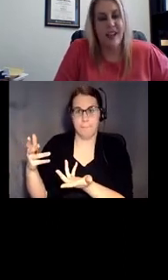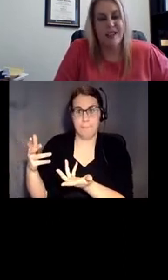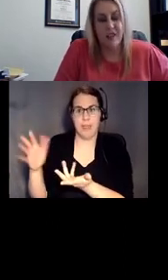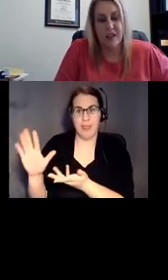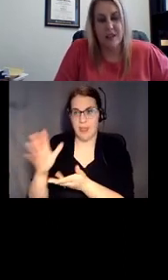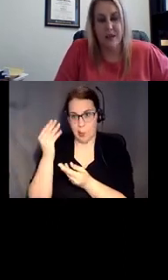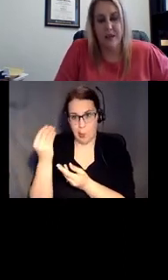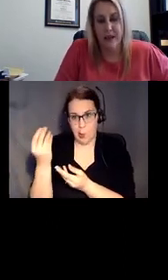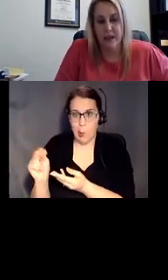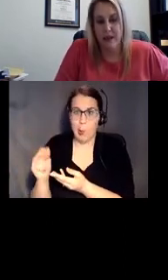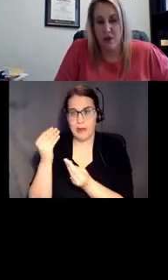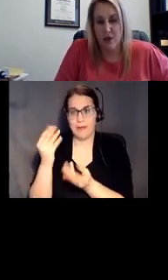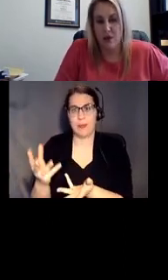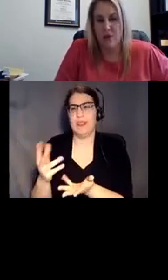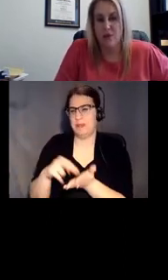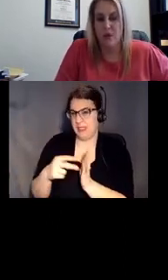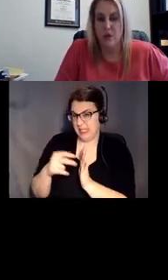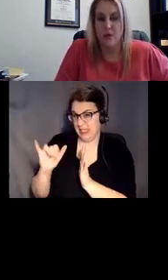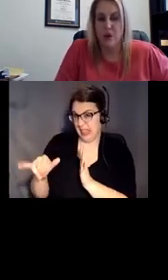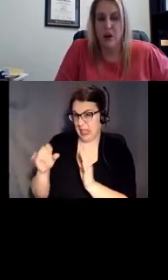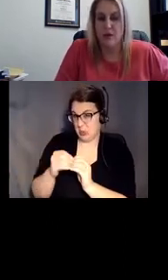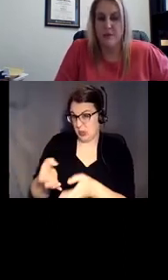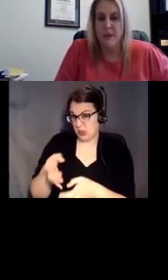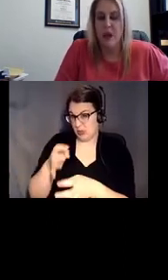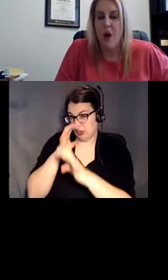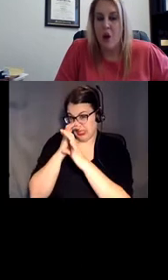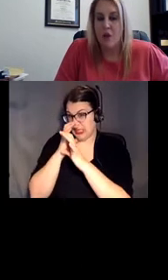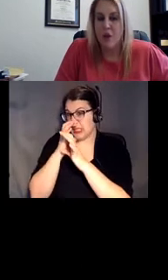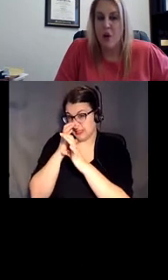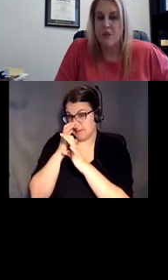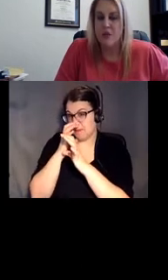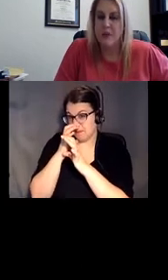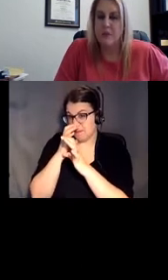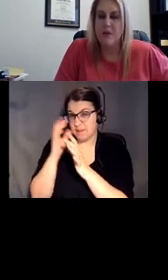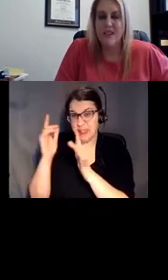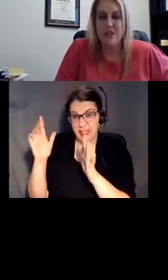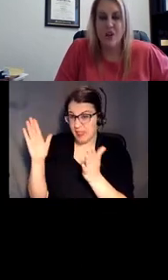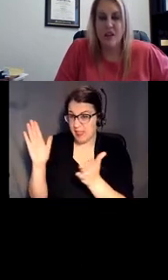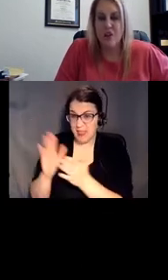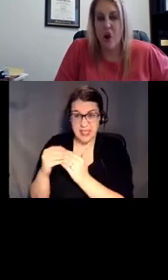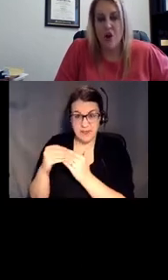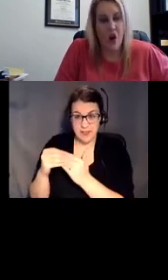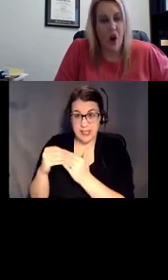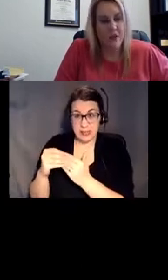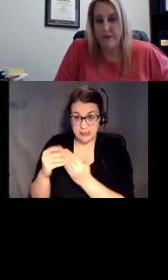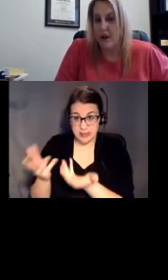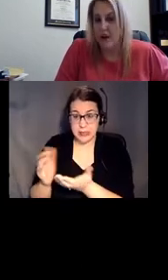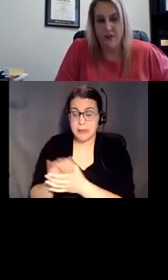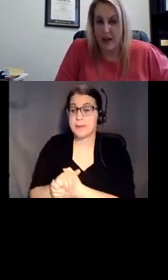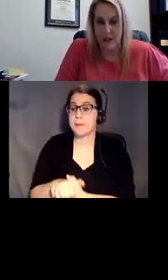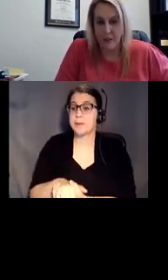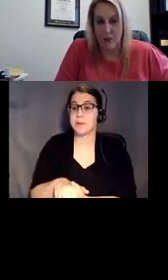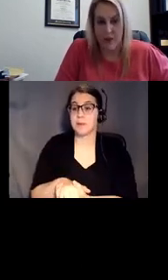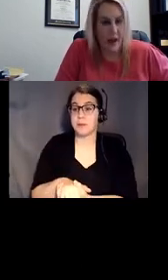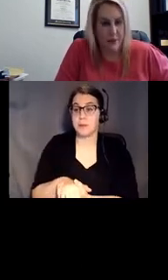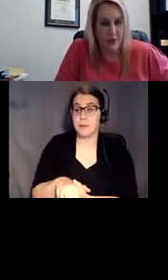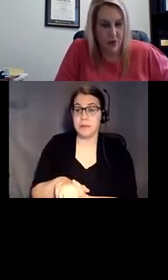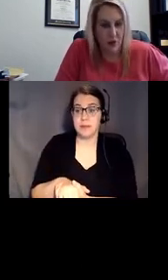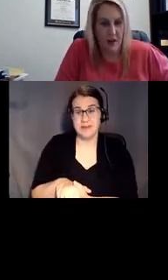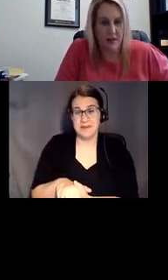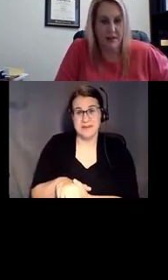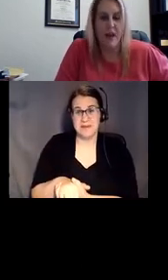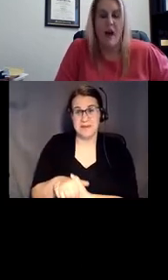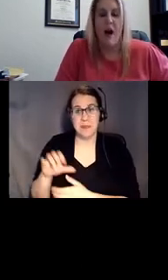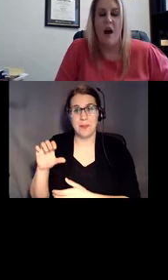There is less flexibility in the terms with those trusts. Overall, supplemental needs trusts are not very flexible types